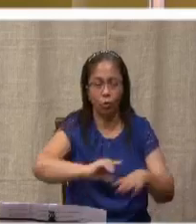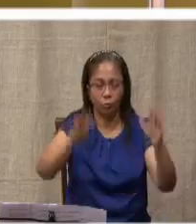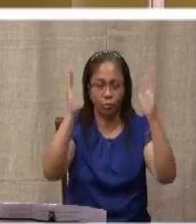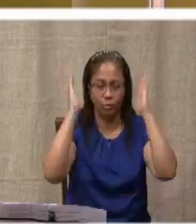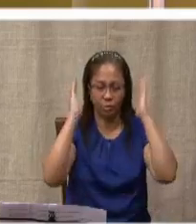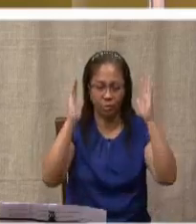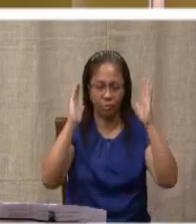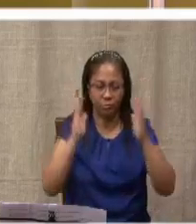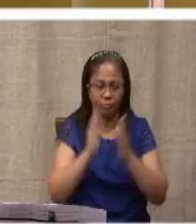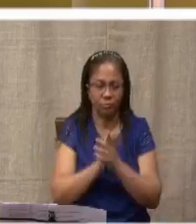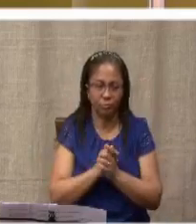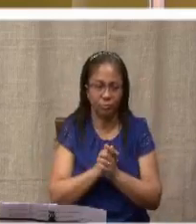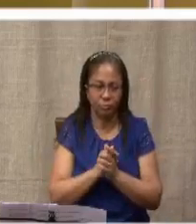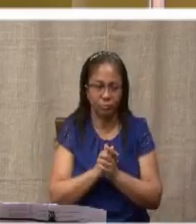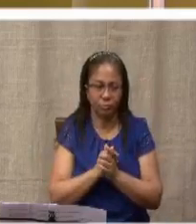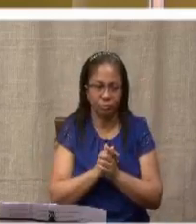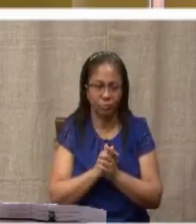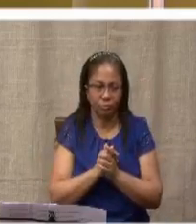us